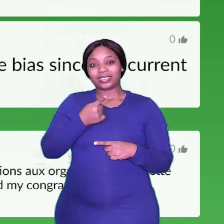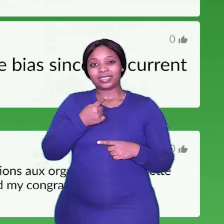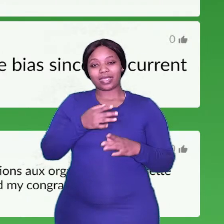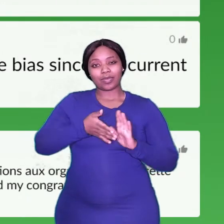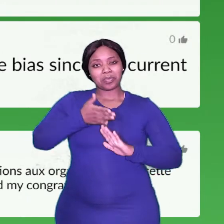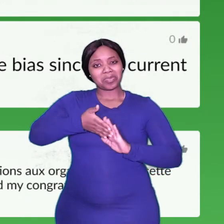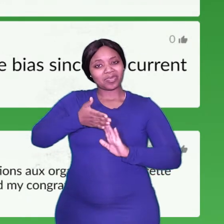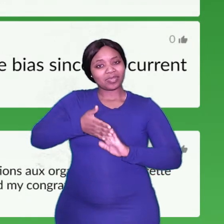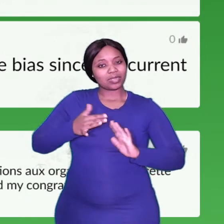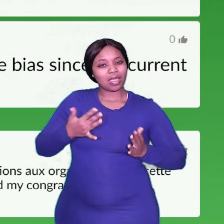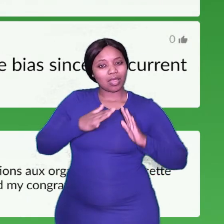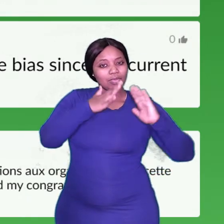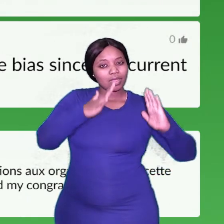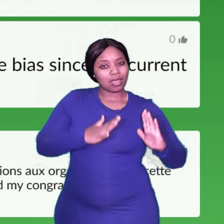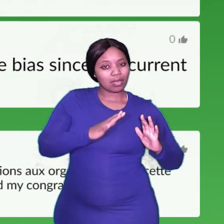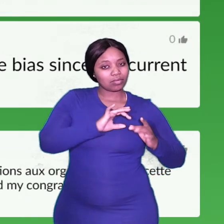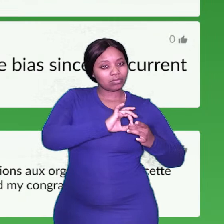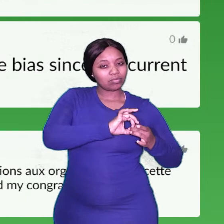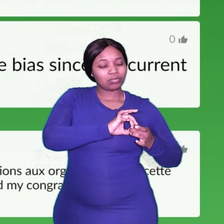household.